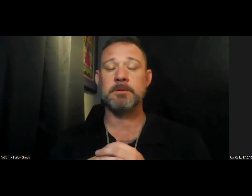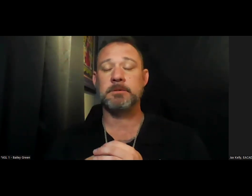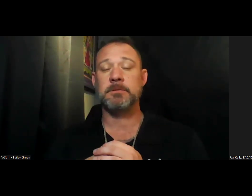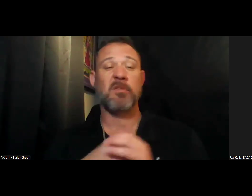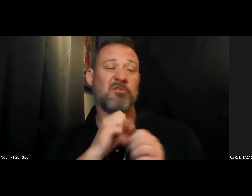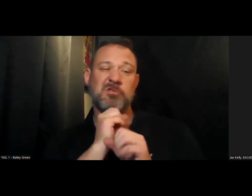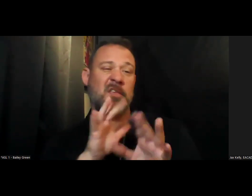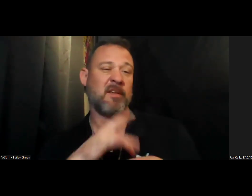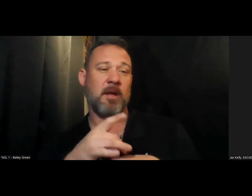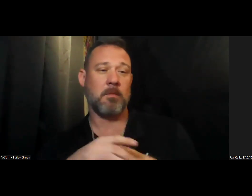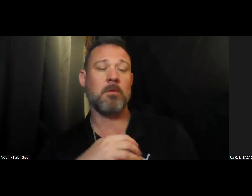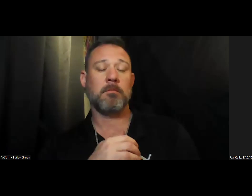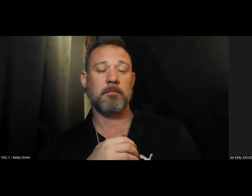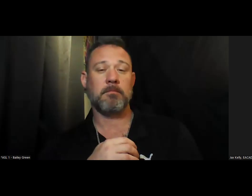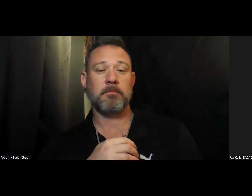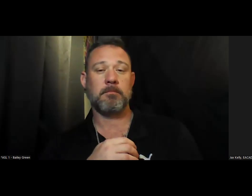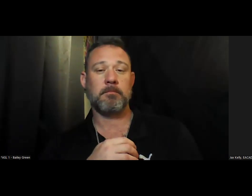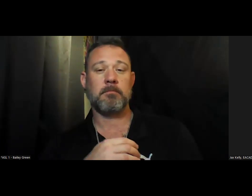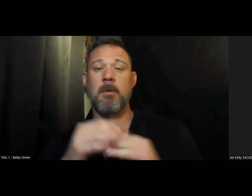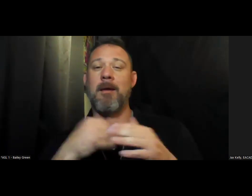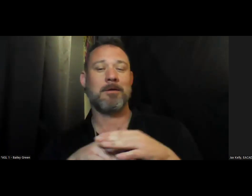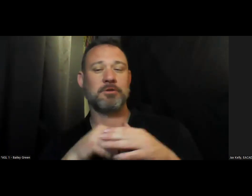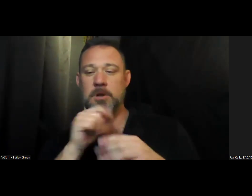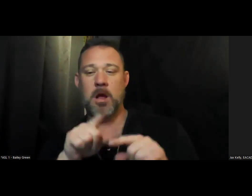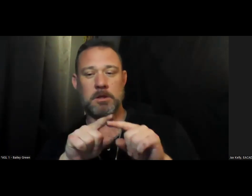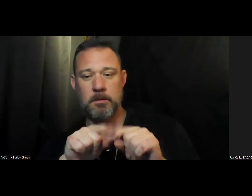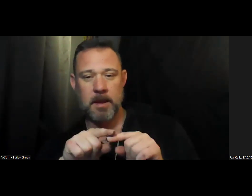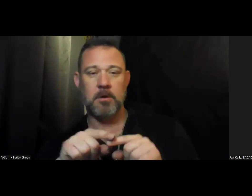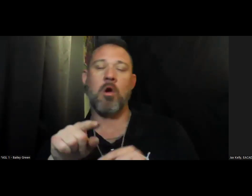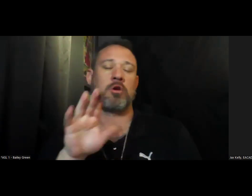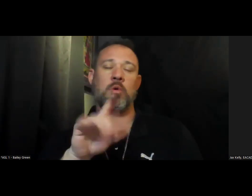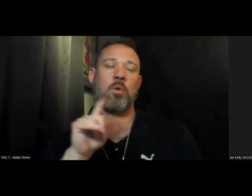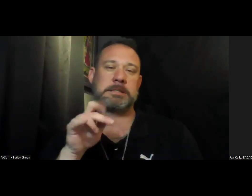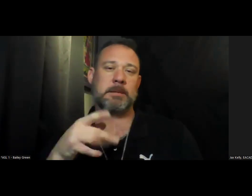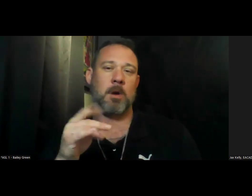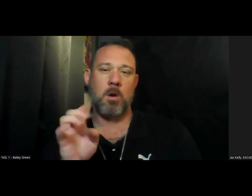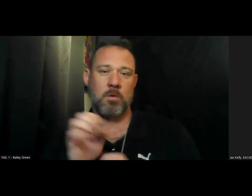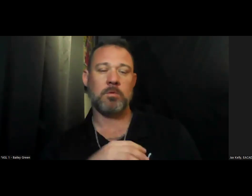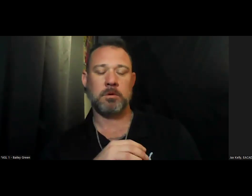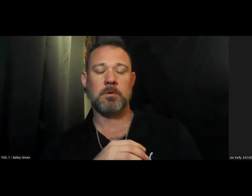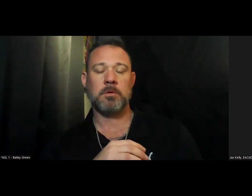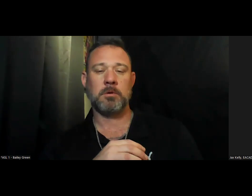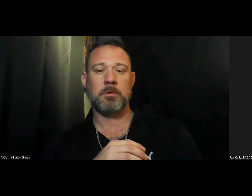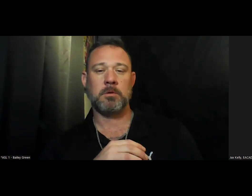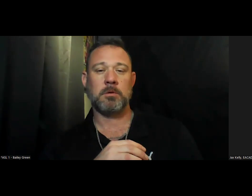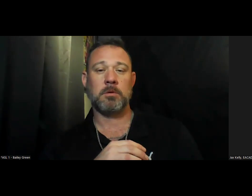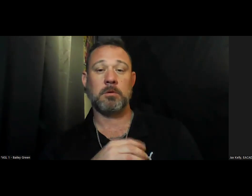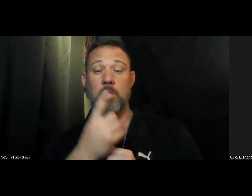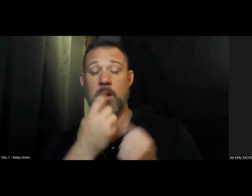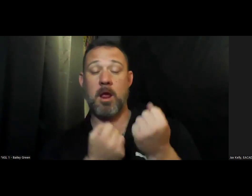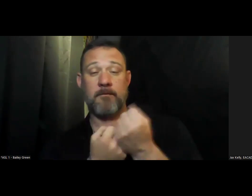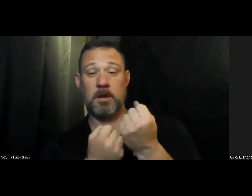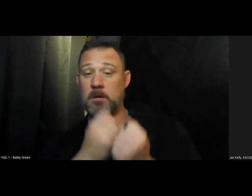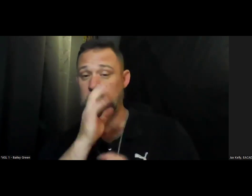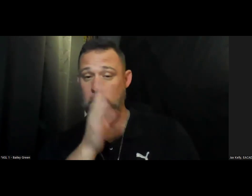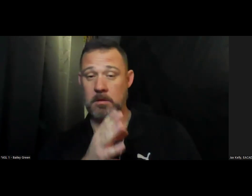nothing available. Access should not depend on zip code." And one advocate put it bluntly,